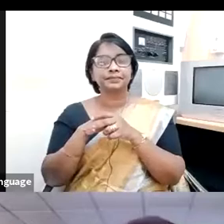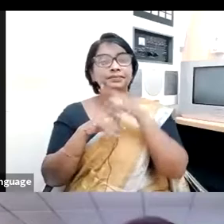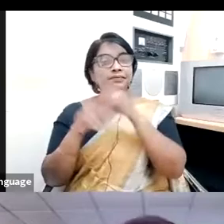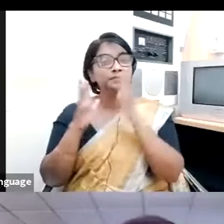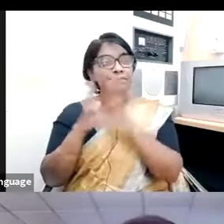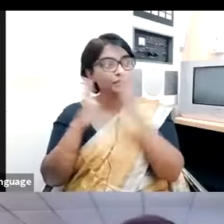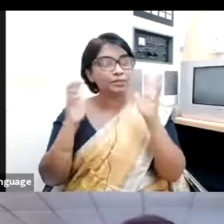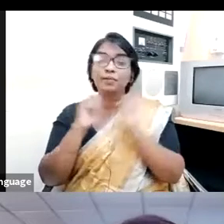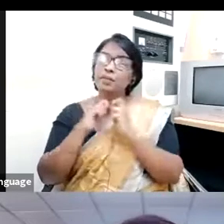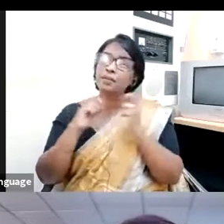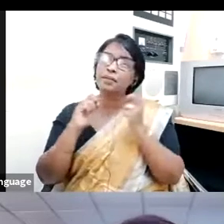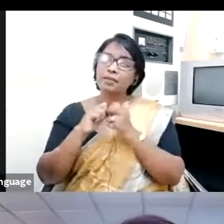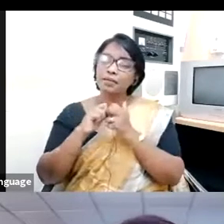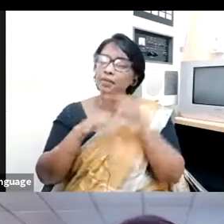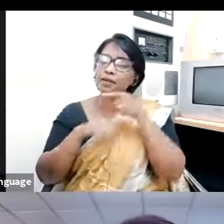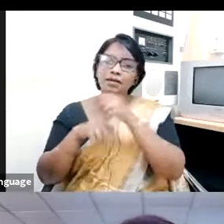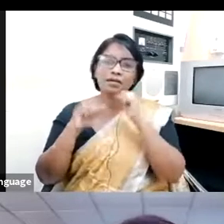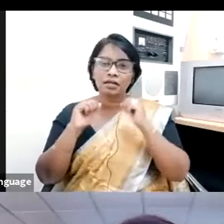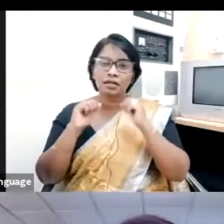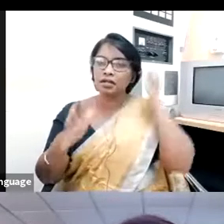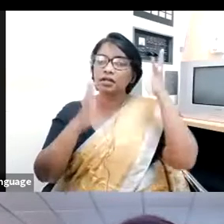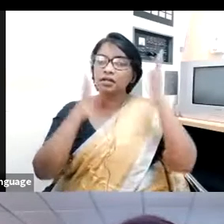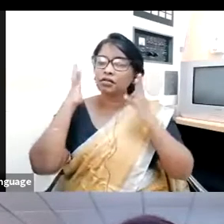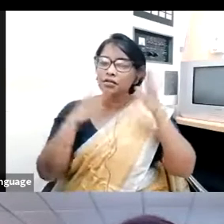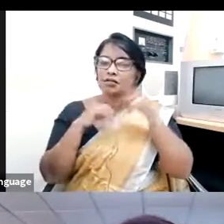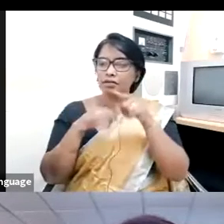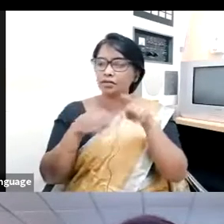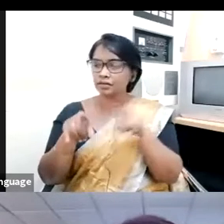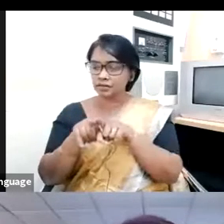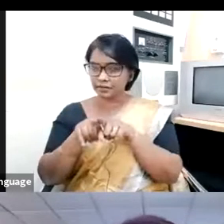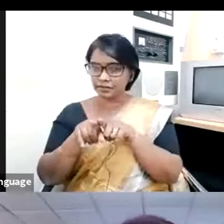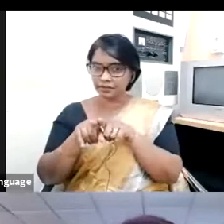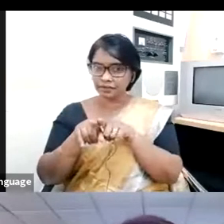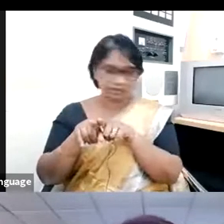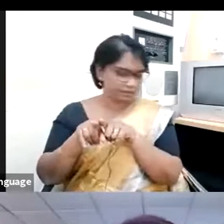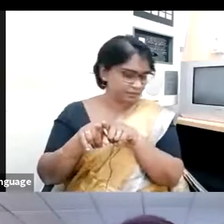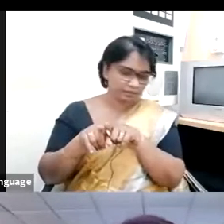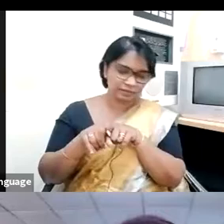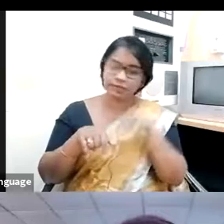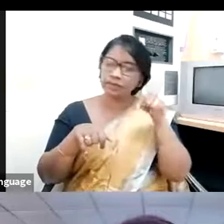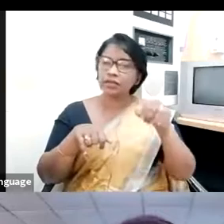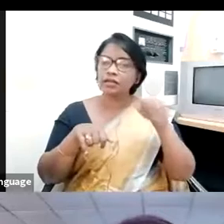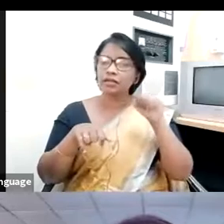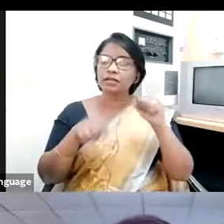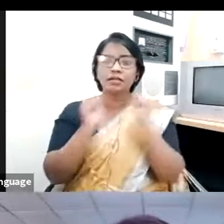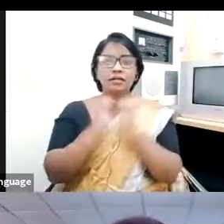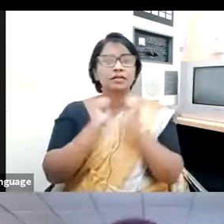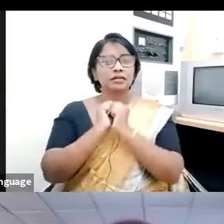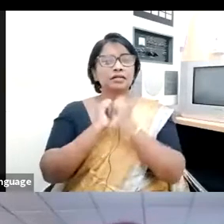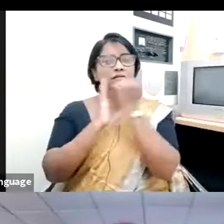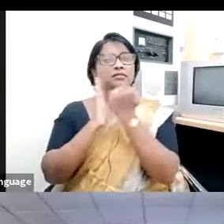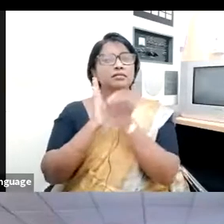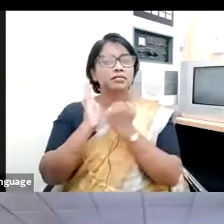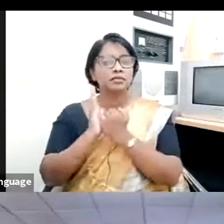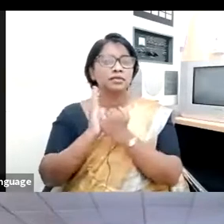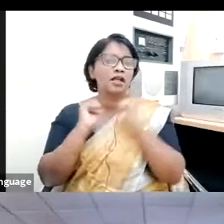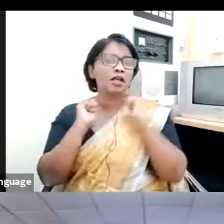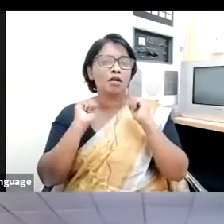not been able to address the climate emergency, because a majority of the leaders of the